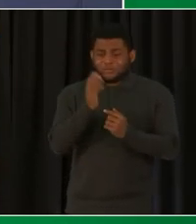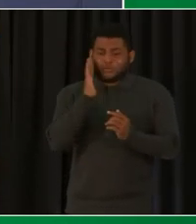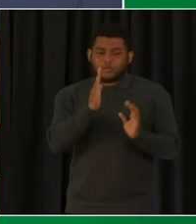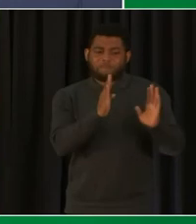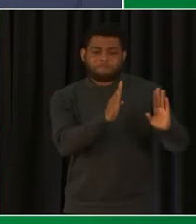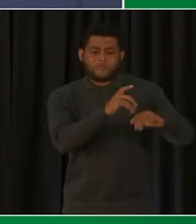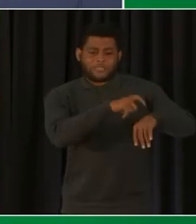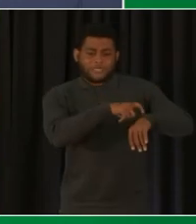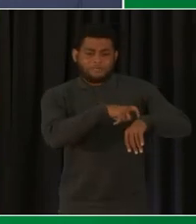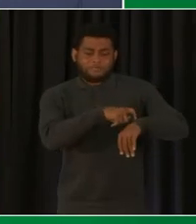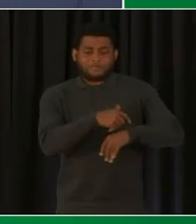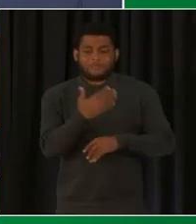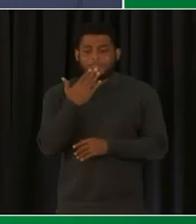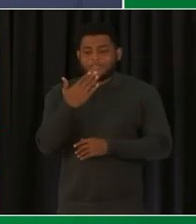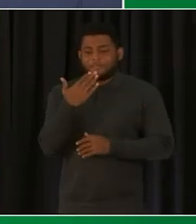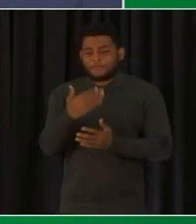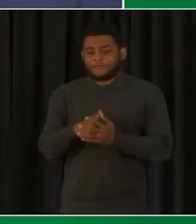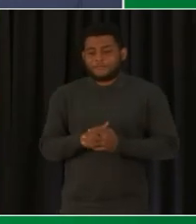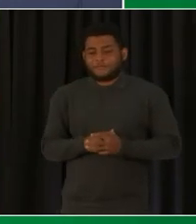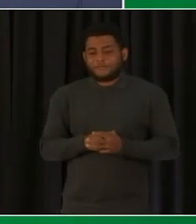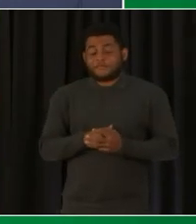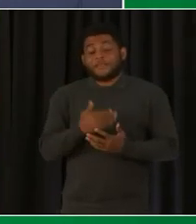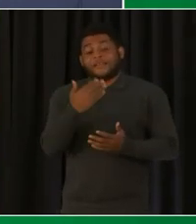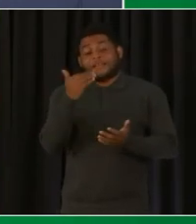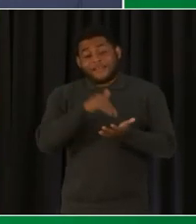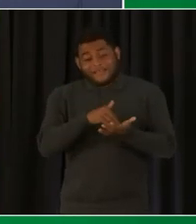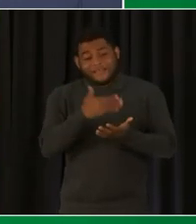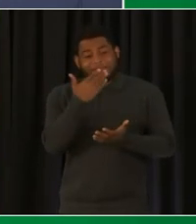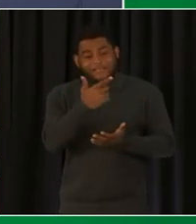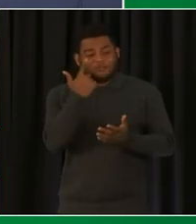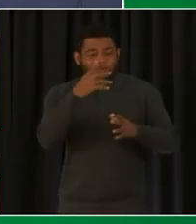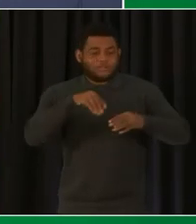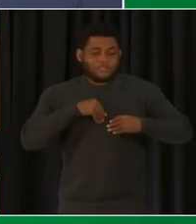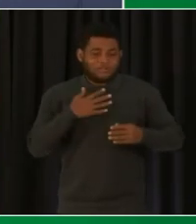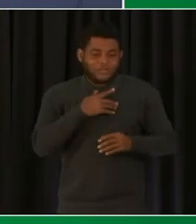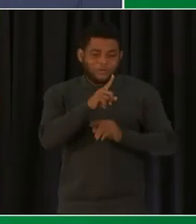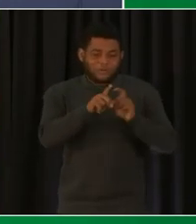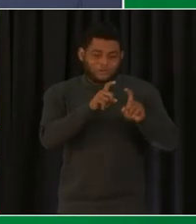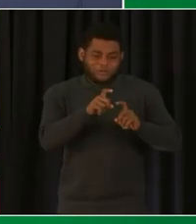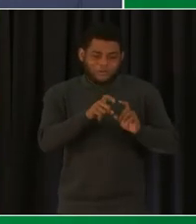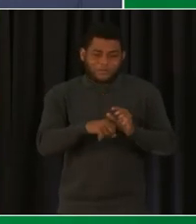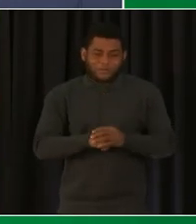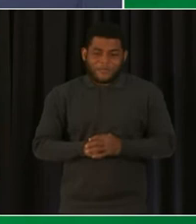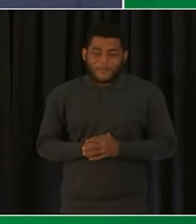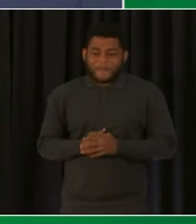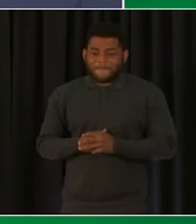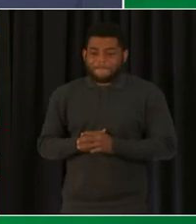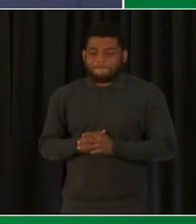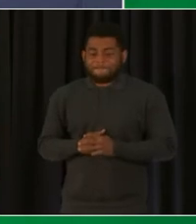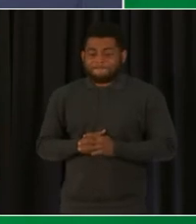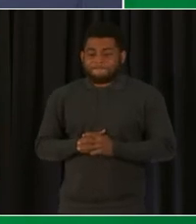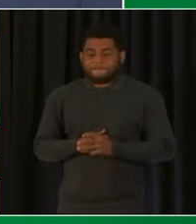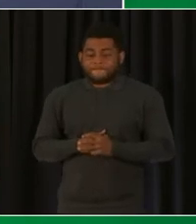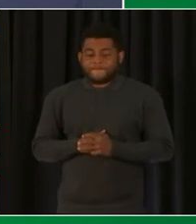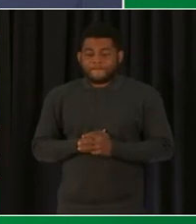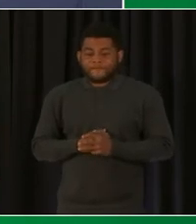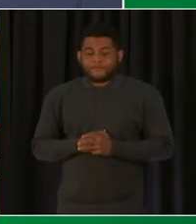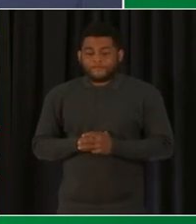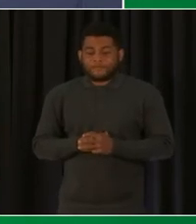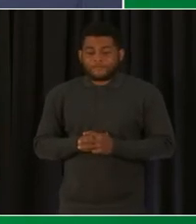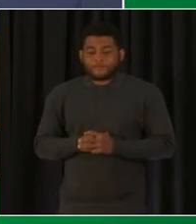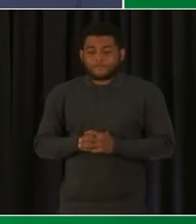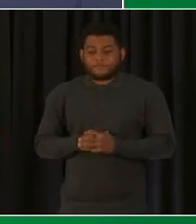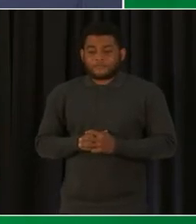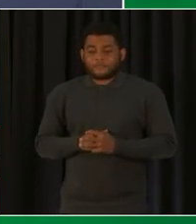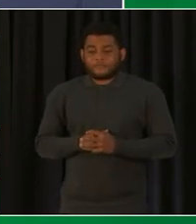that would be helpful. Thank you again for taking my question. Yeah, thank you for that question. So that is accurate.